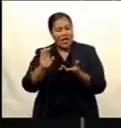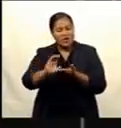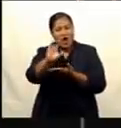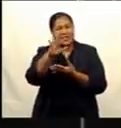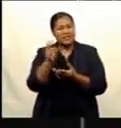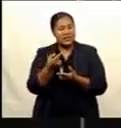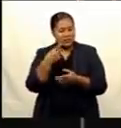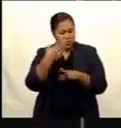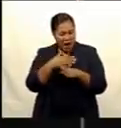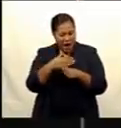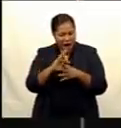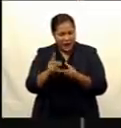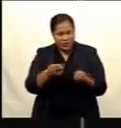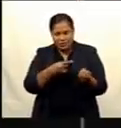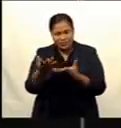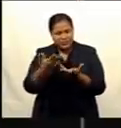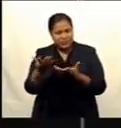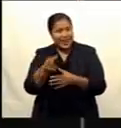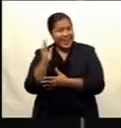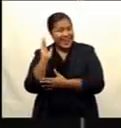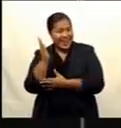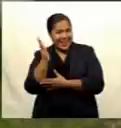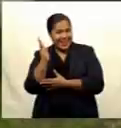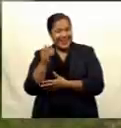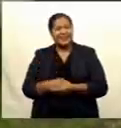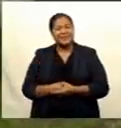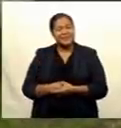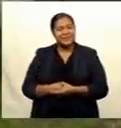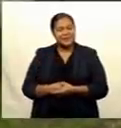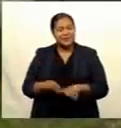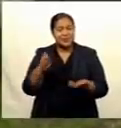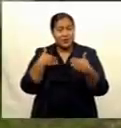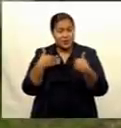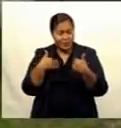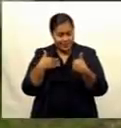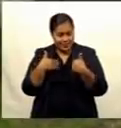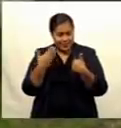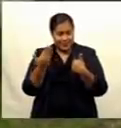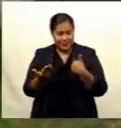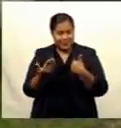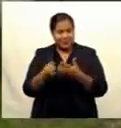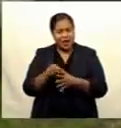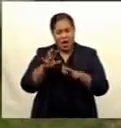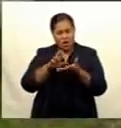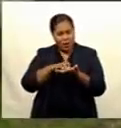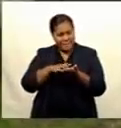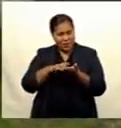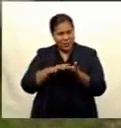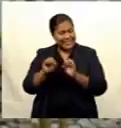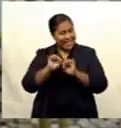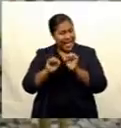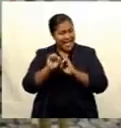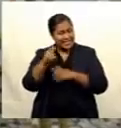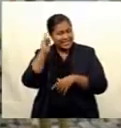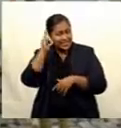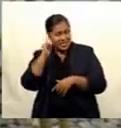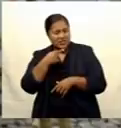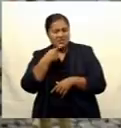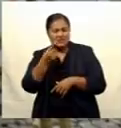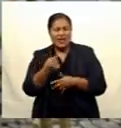to prevent deferrals in lessons. Jeshulal reports. University of the South Pacific Computing Science lecturer Wafa Warda